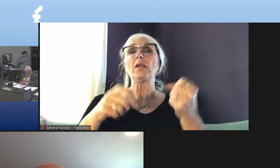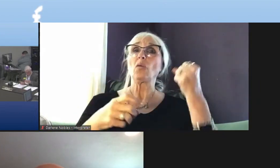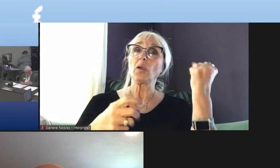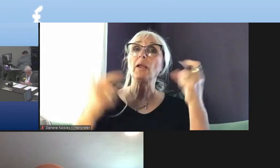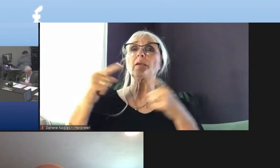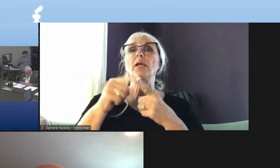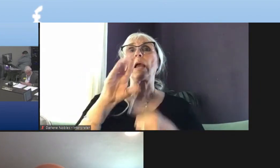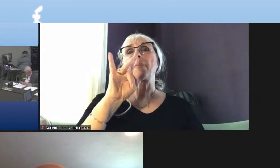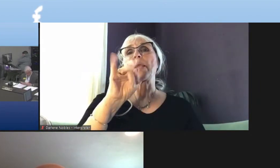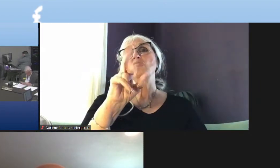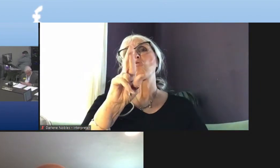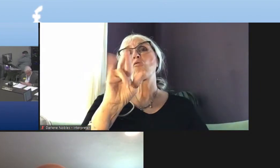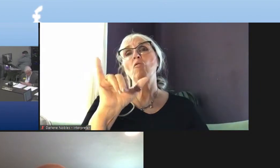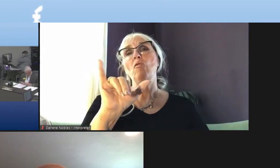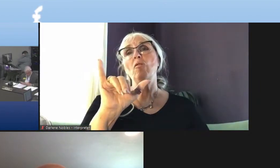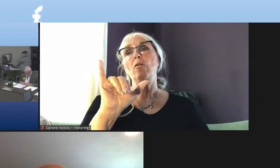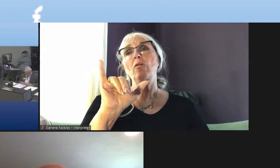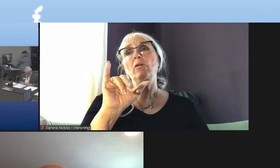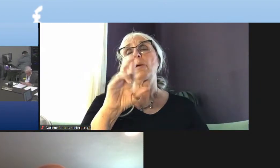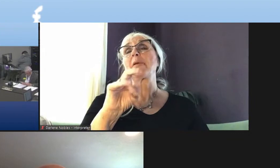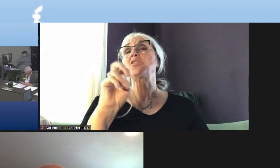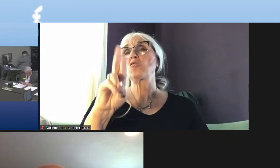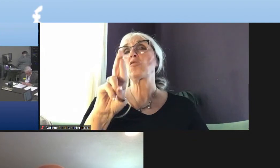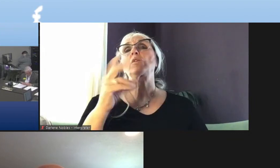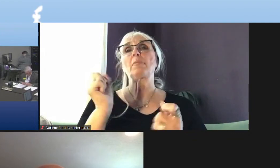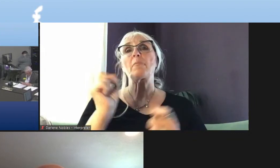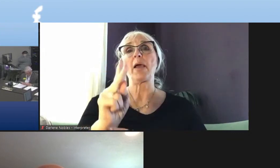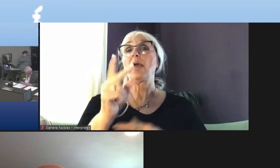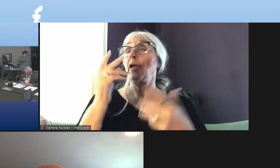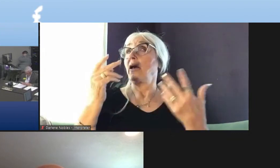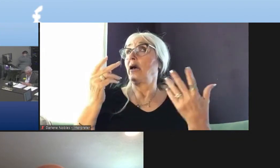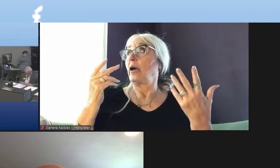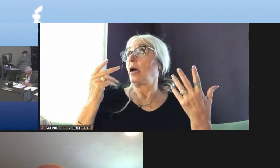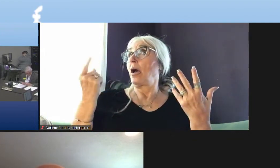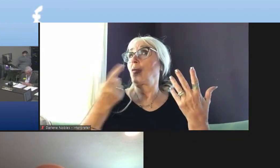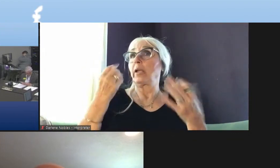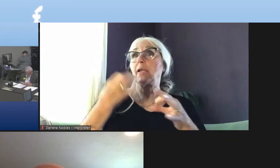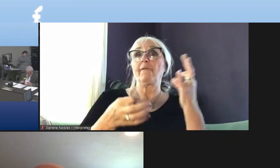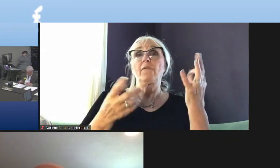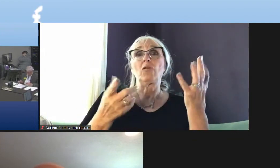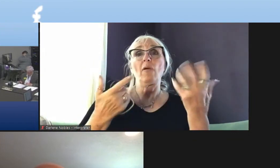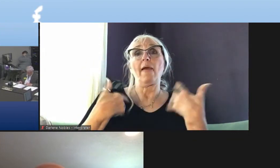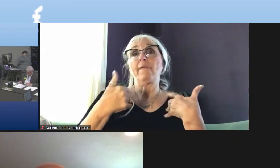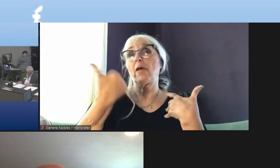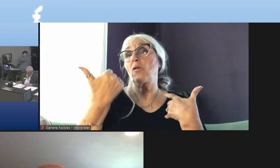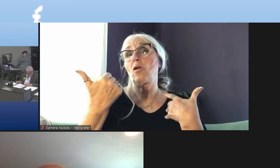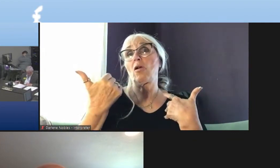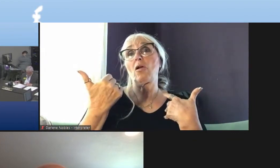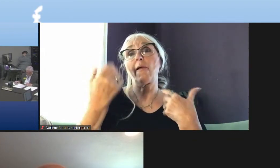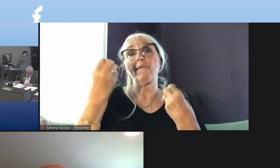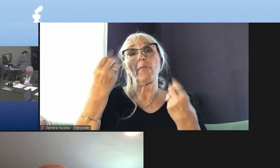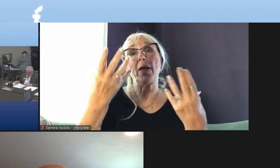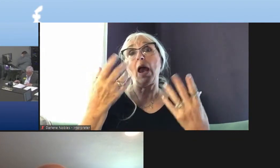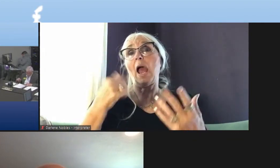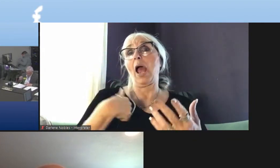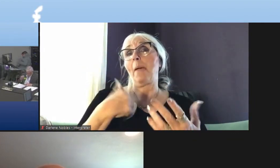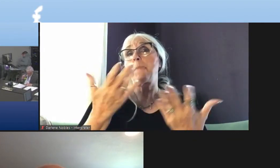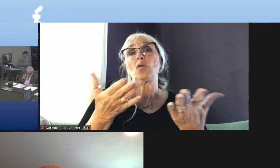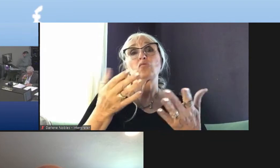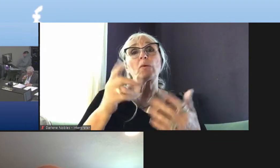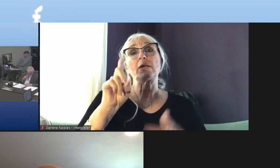think, unless somebody else has information, I would say, I'd make a motion that we defer this.